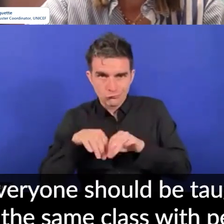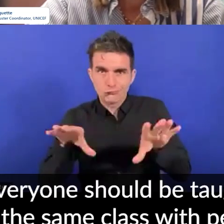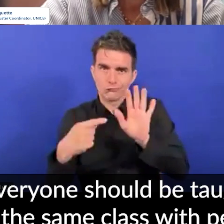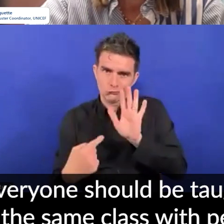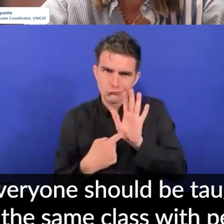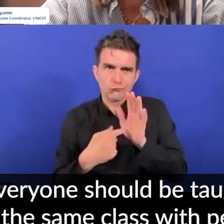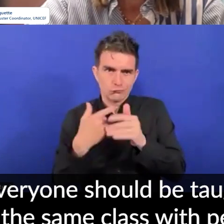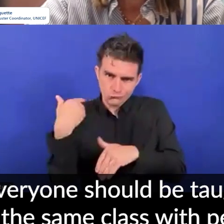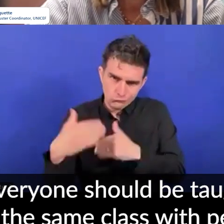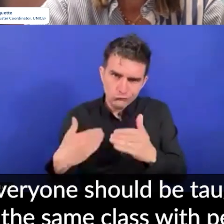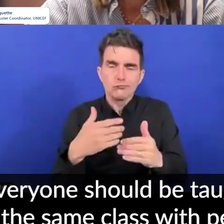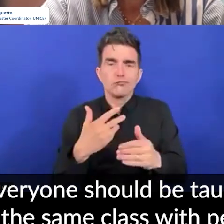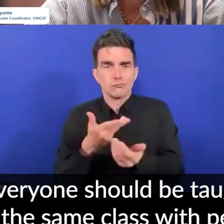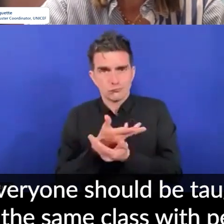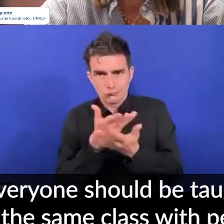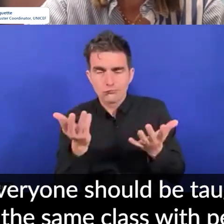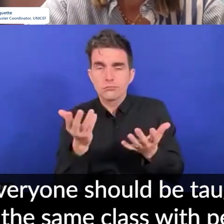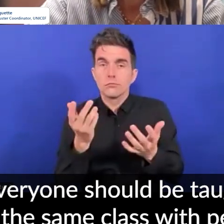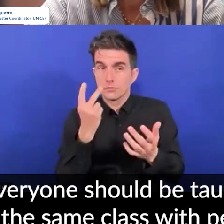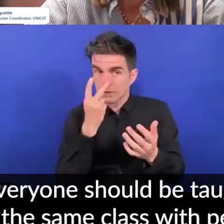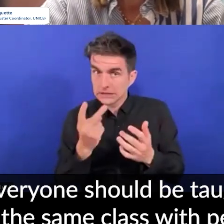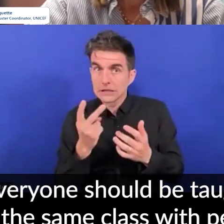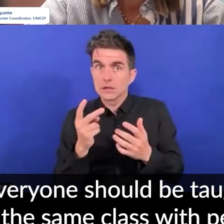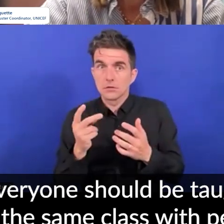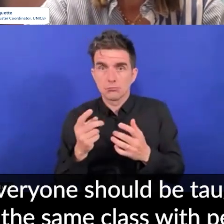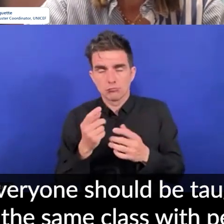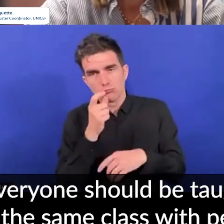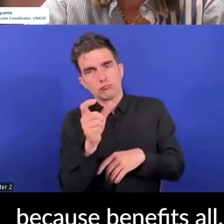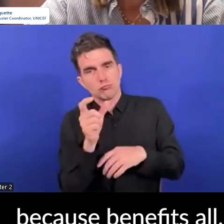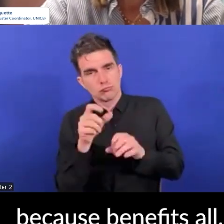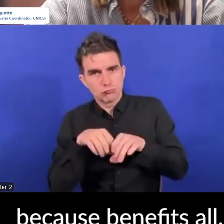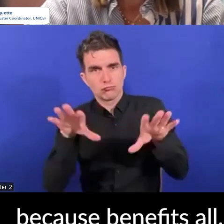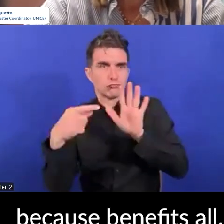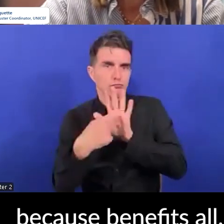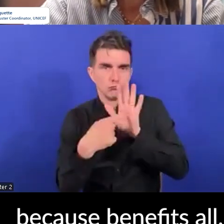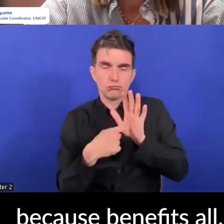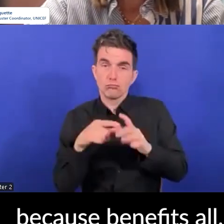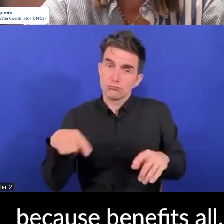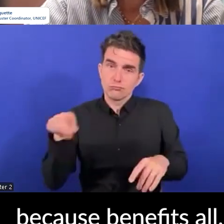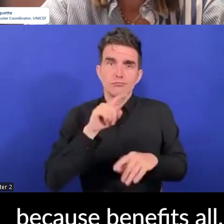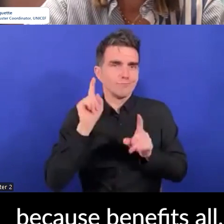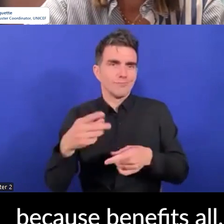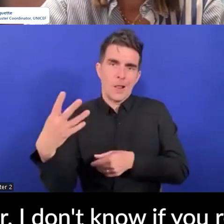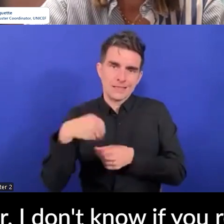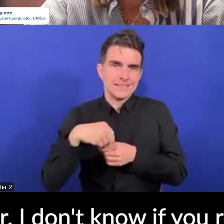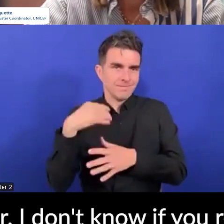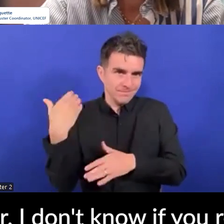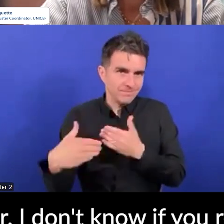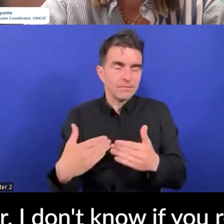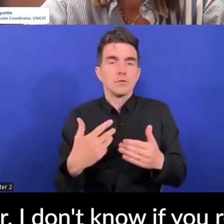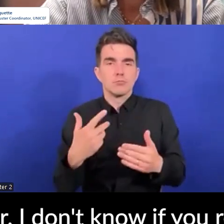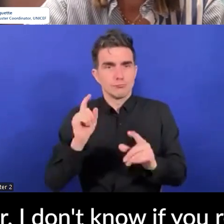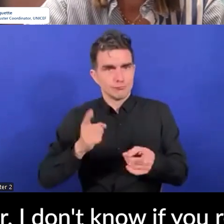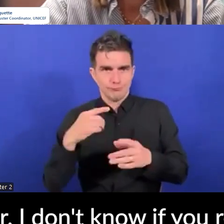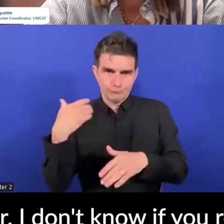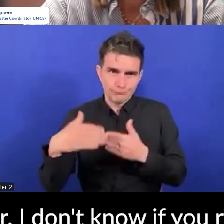included, everyone should be taught in the same class with peers because benefits all. However,